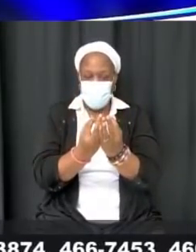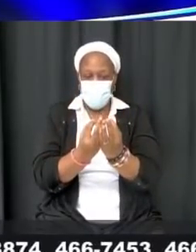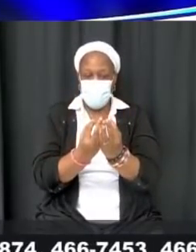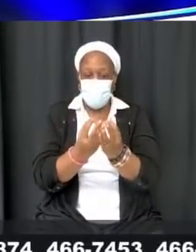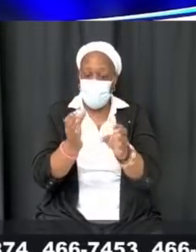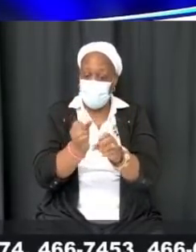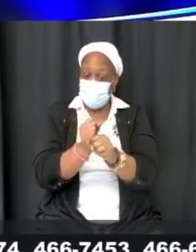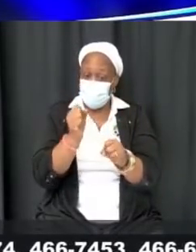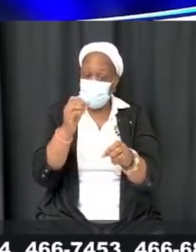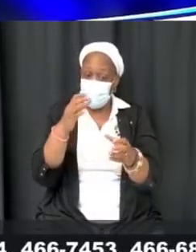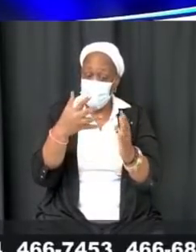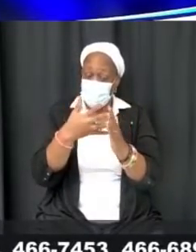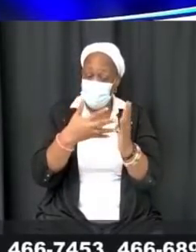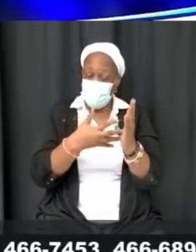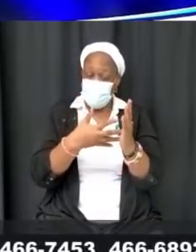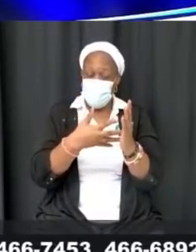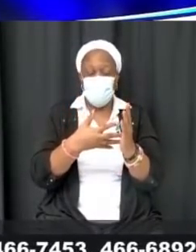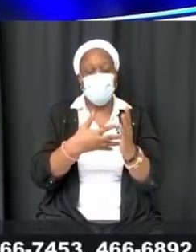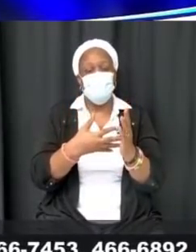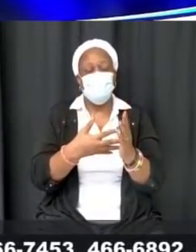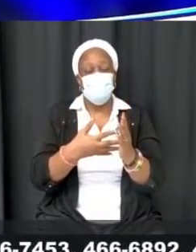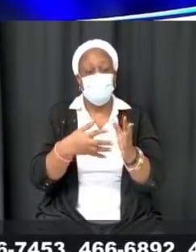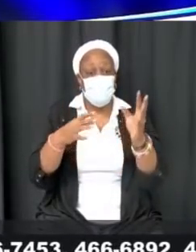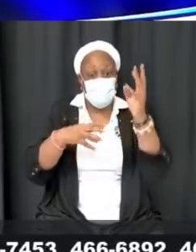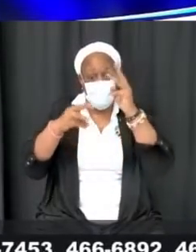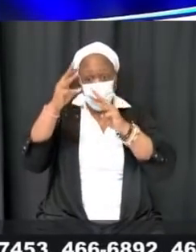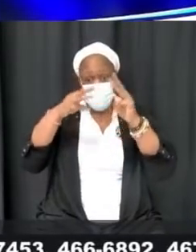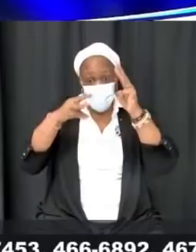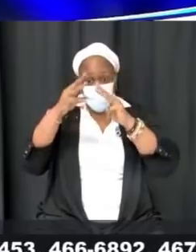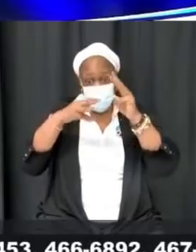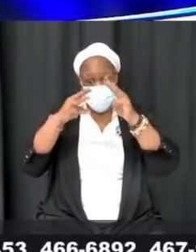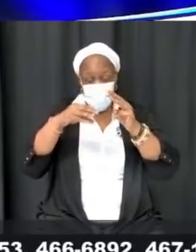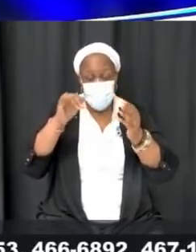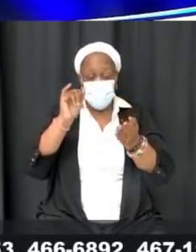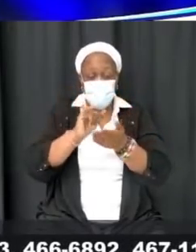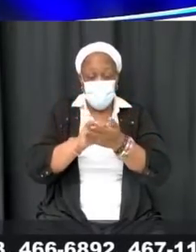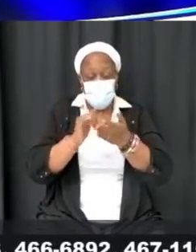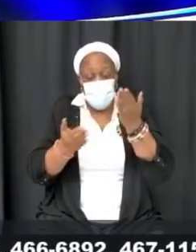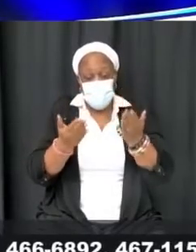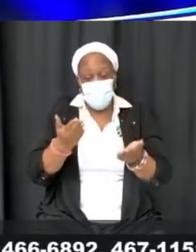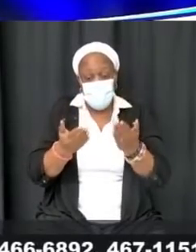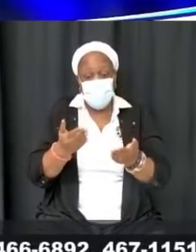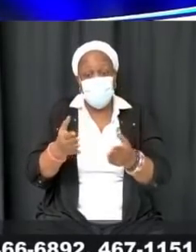exposed. What is the policy on testing in this kind of situation?